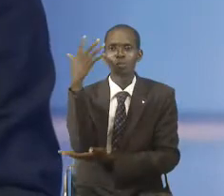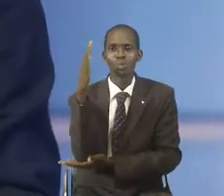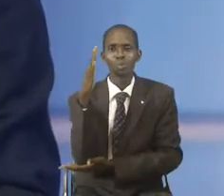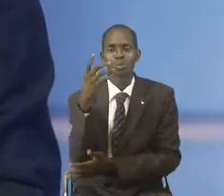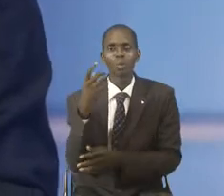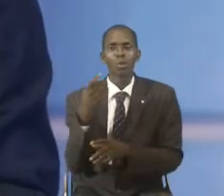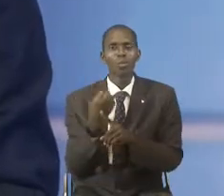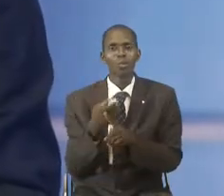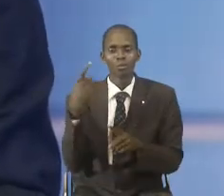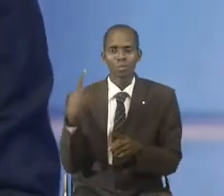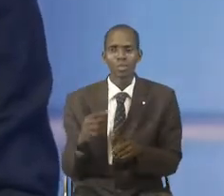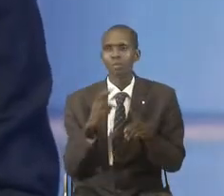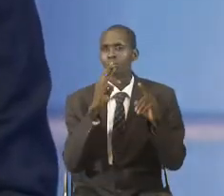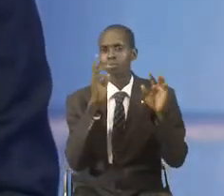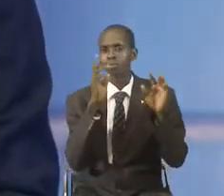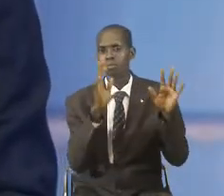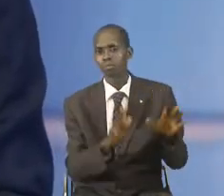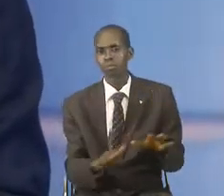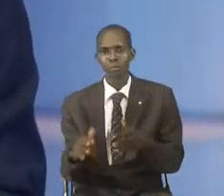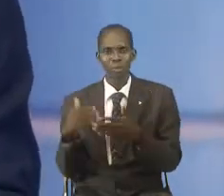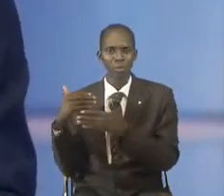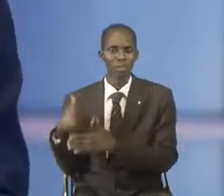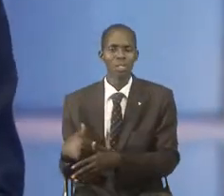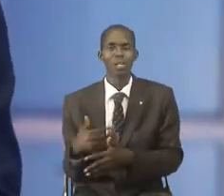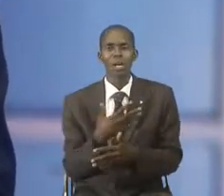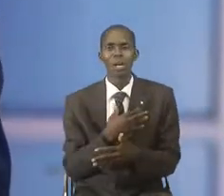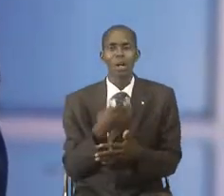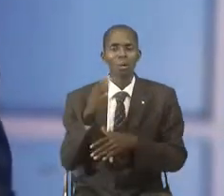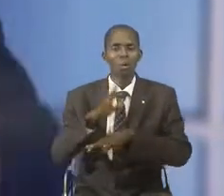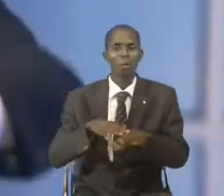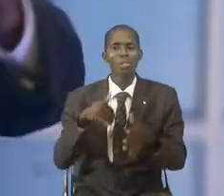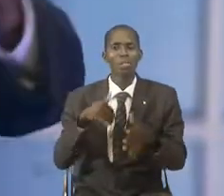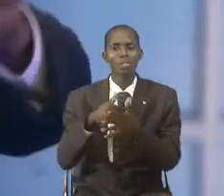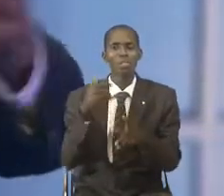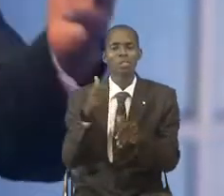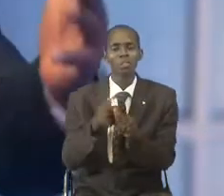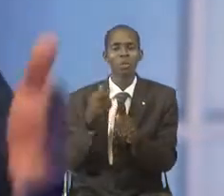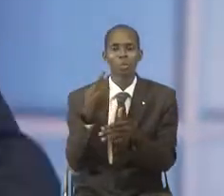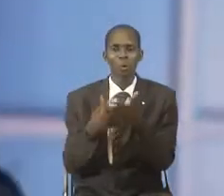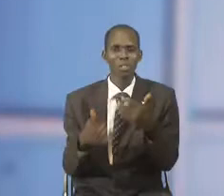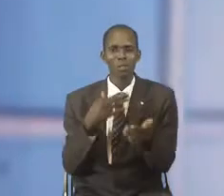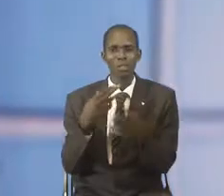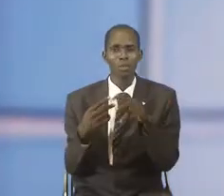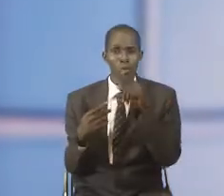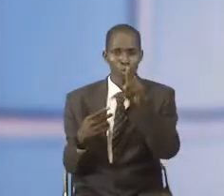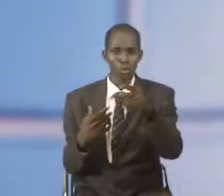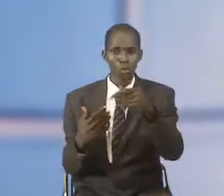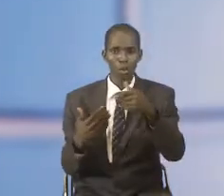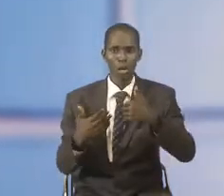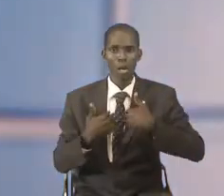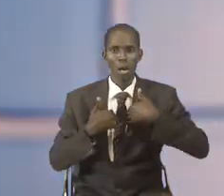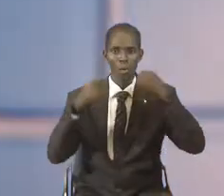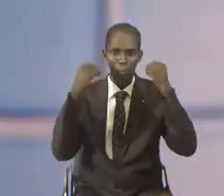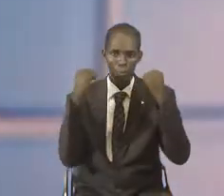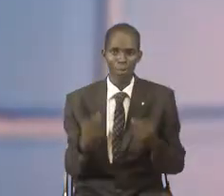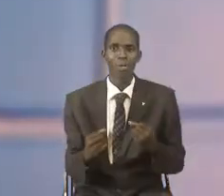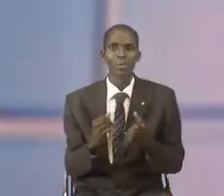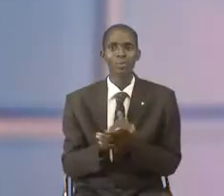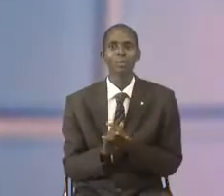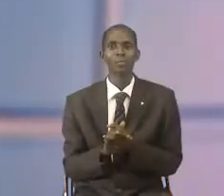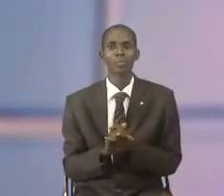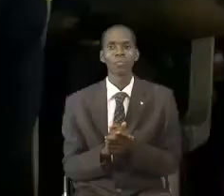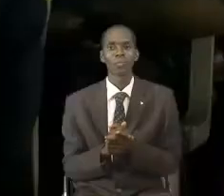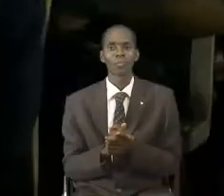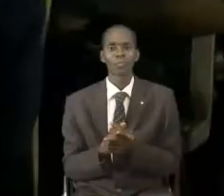night, from the bush, from the forest, from the river, and he called themselves whatever name, you